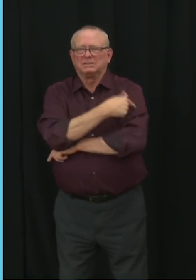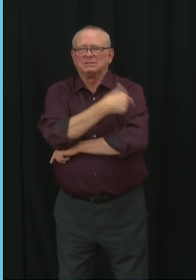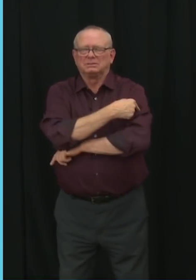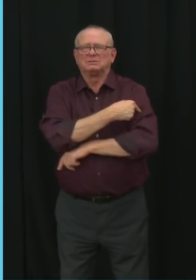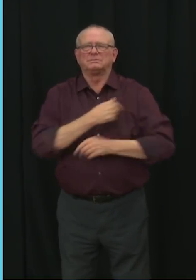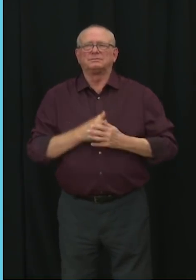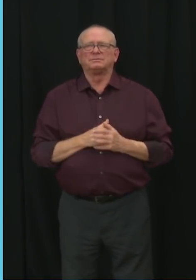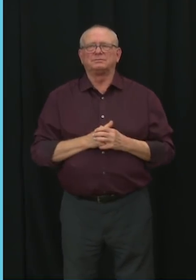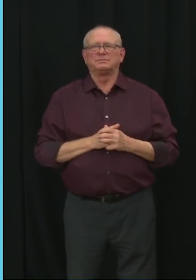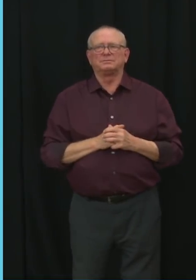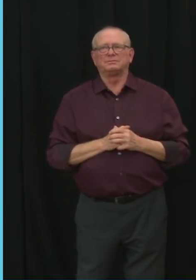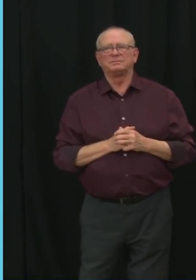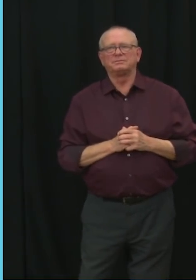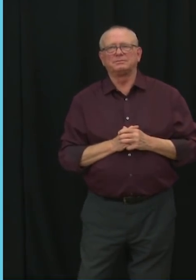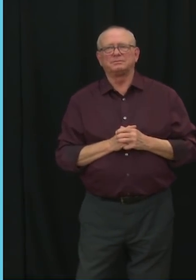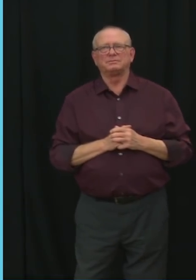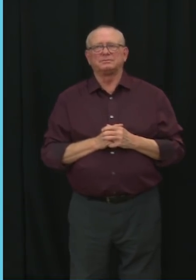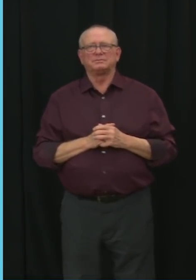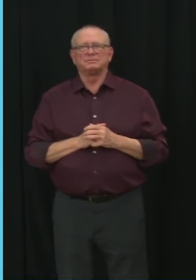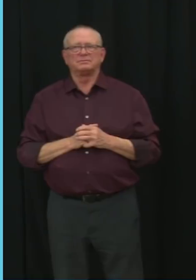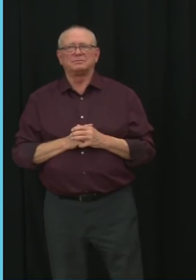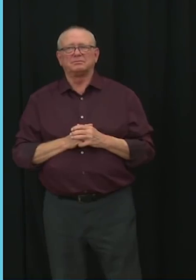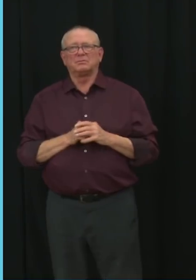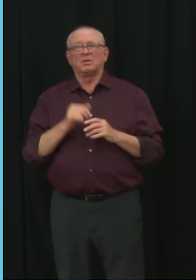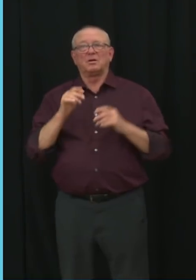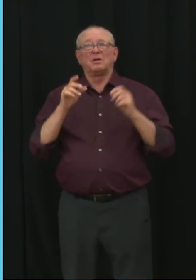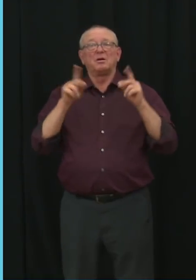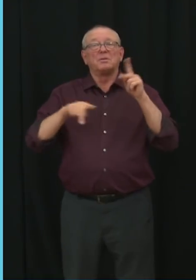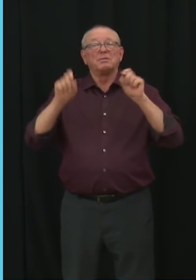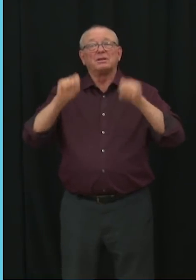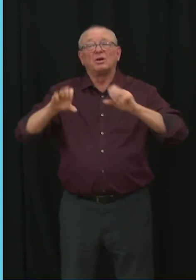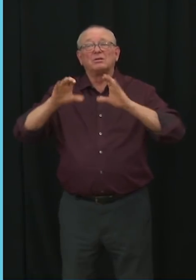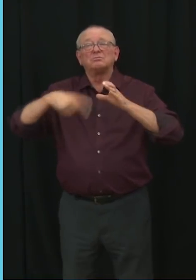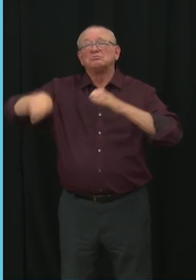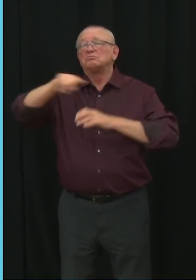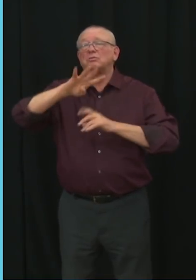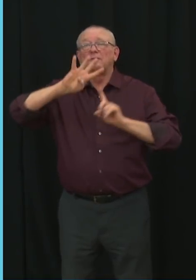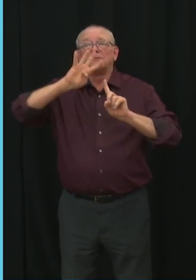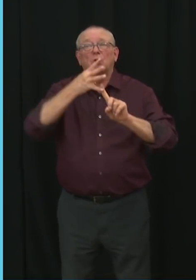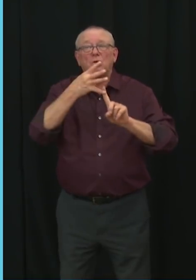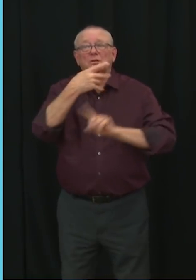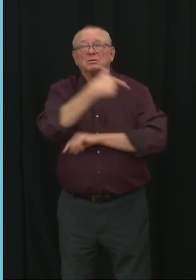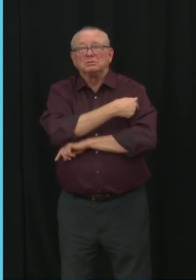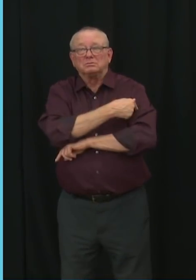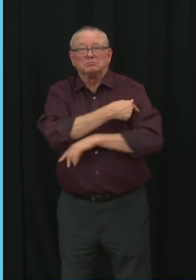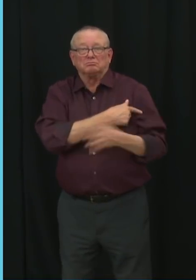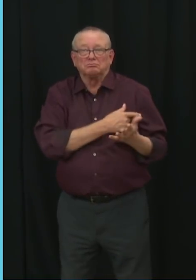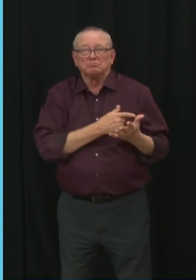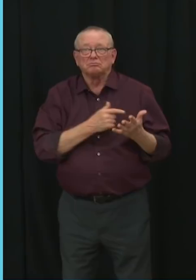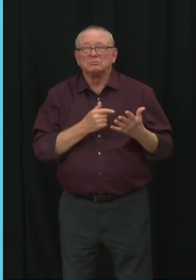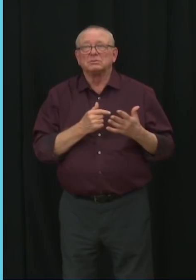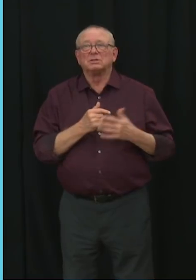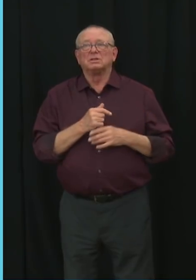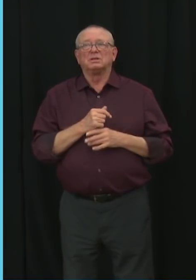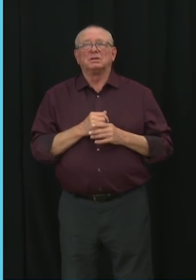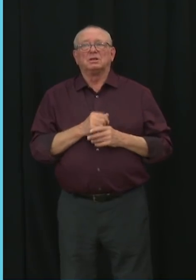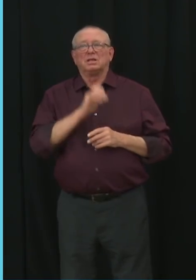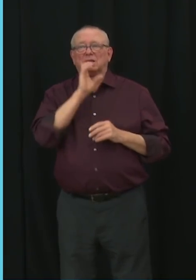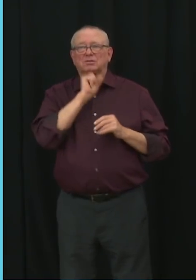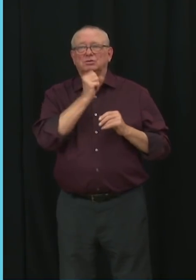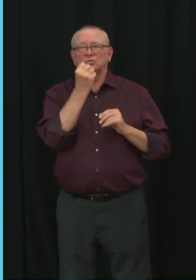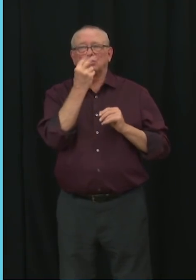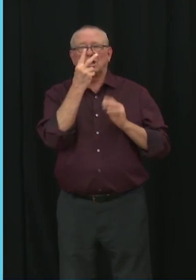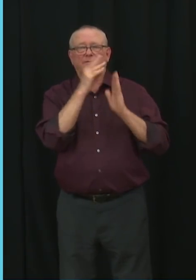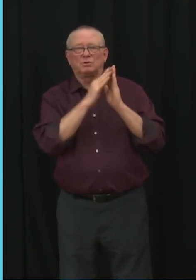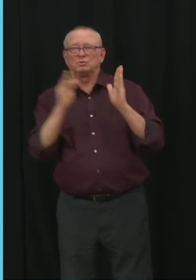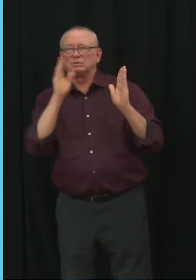help increase their protection from COVID-19. If you were wondering if your child is eligible for an additional dose, I encourage you